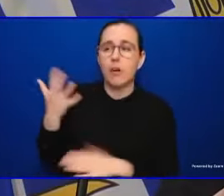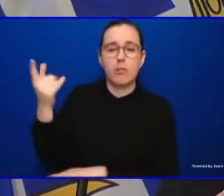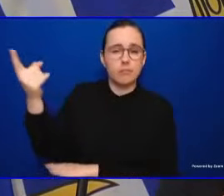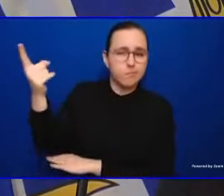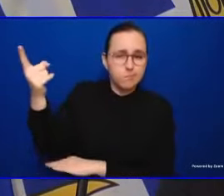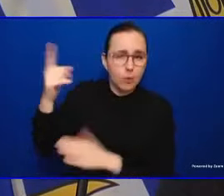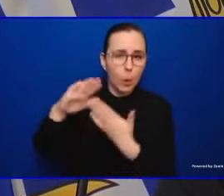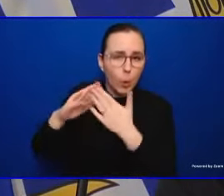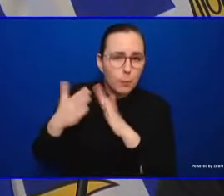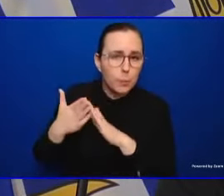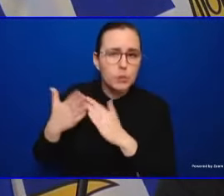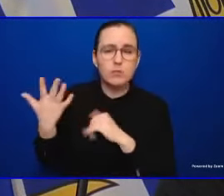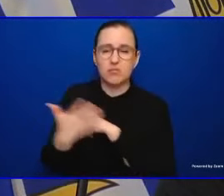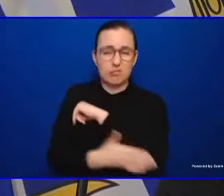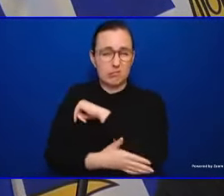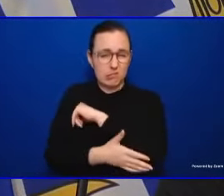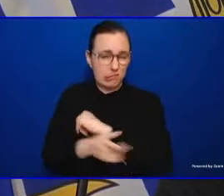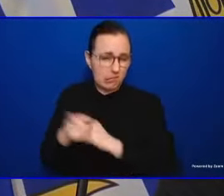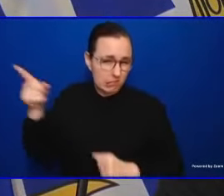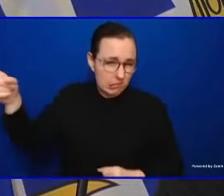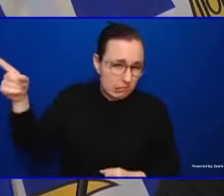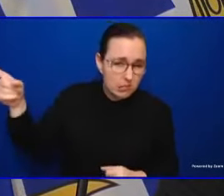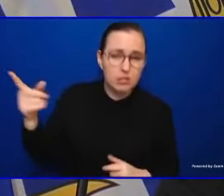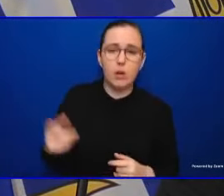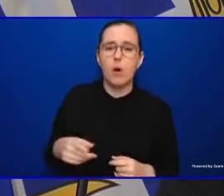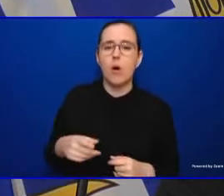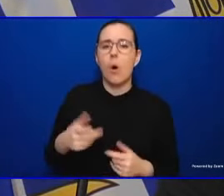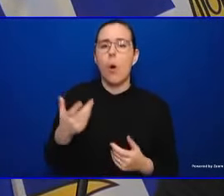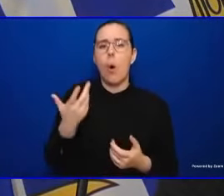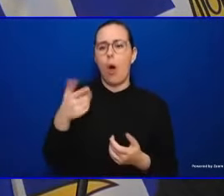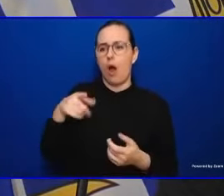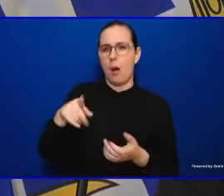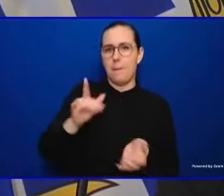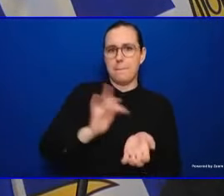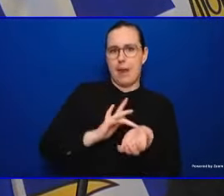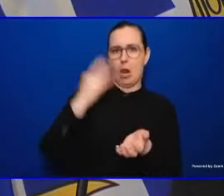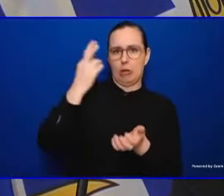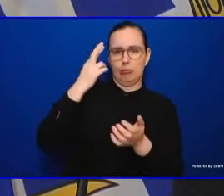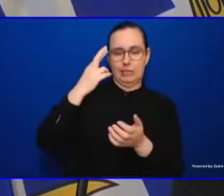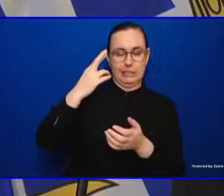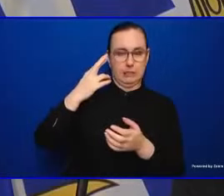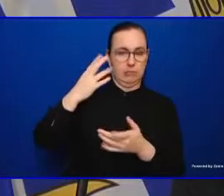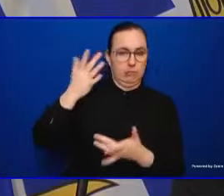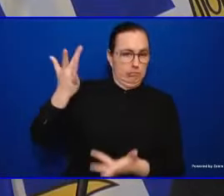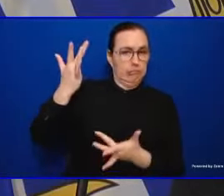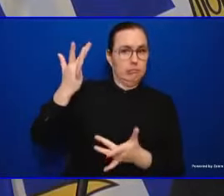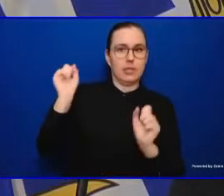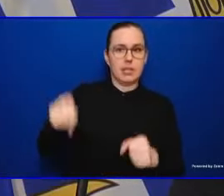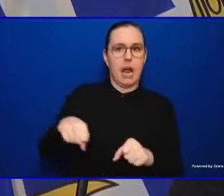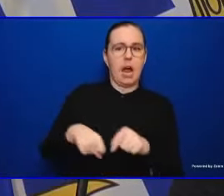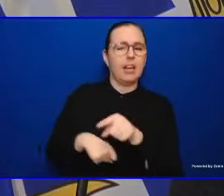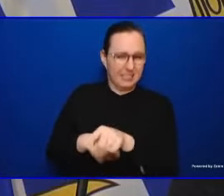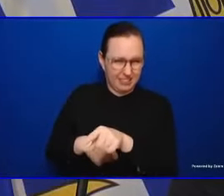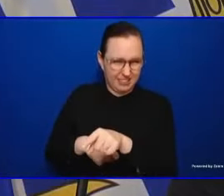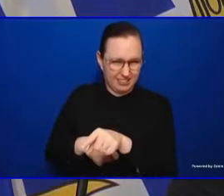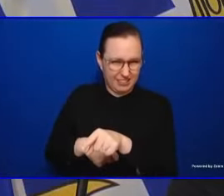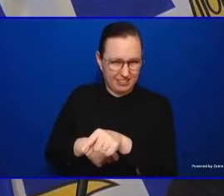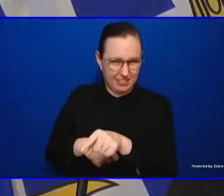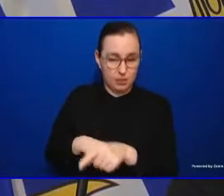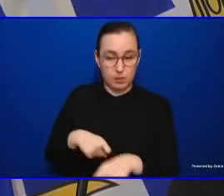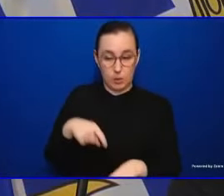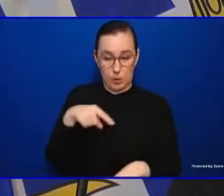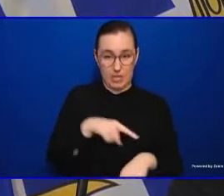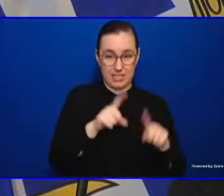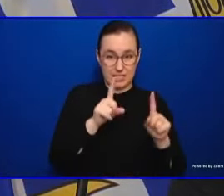may need these tests to help us keep them out of hospital, make sure they get the treatments that are available